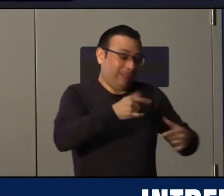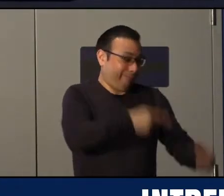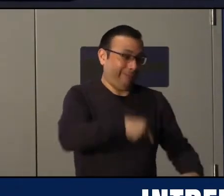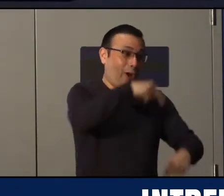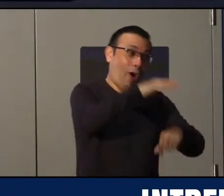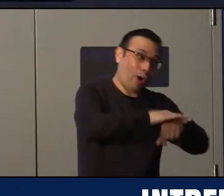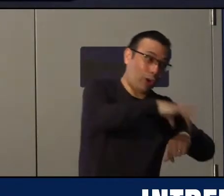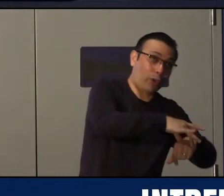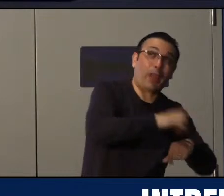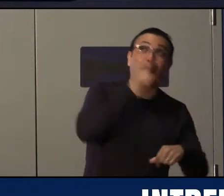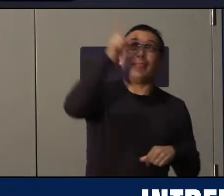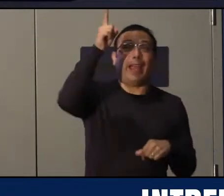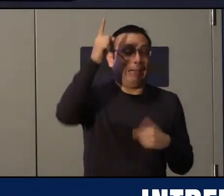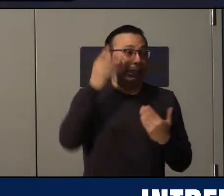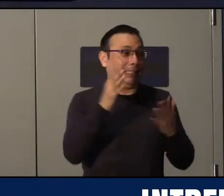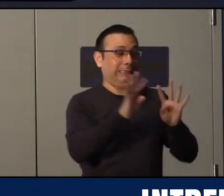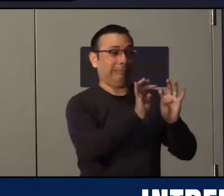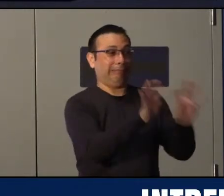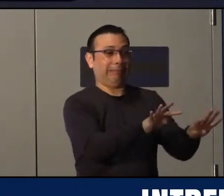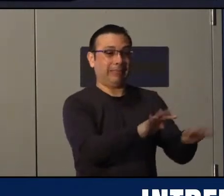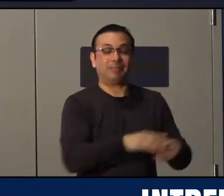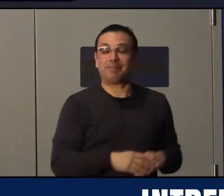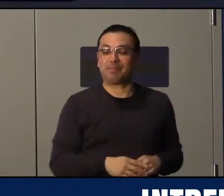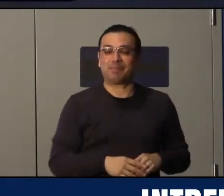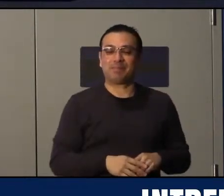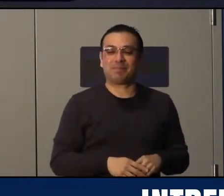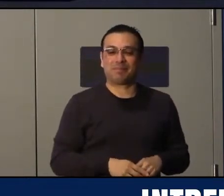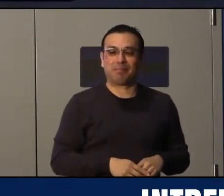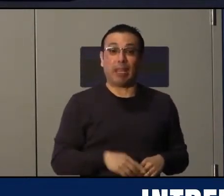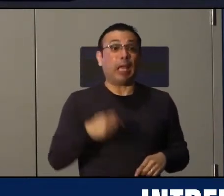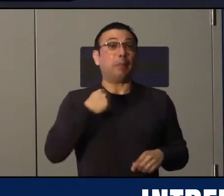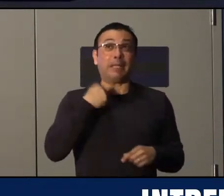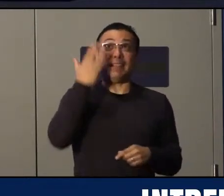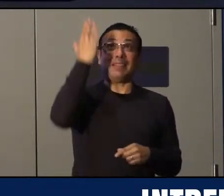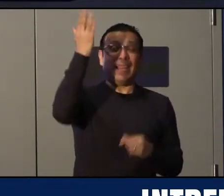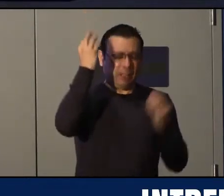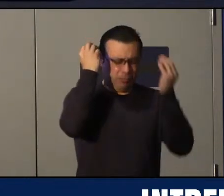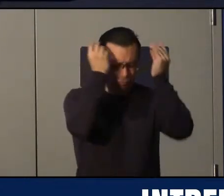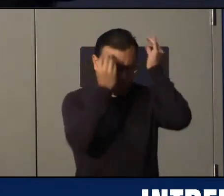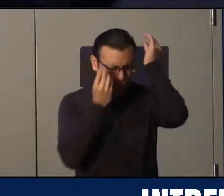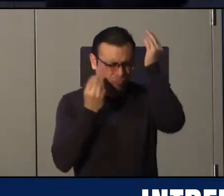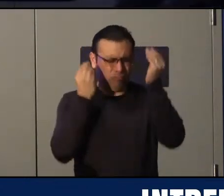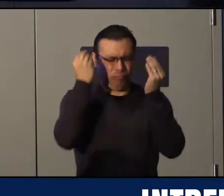I did not meditate in space, but when I came back to Earth, I was trying to find